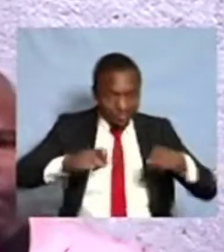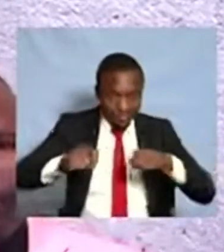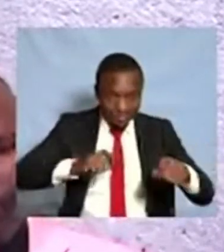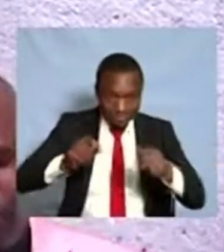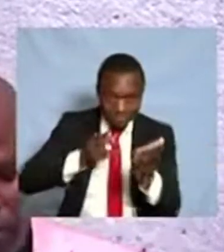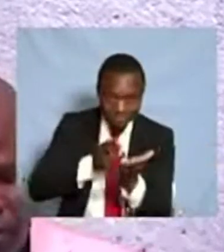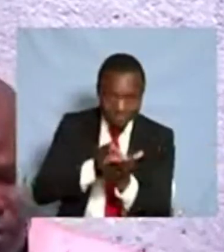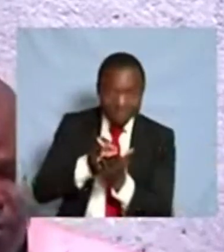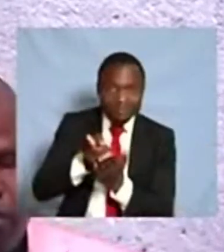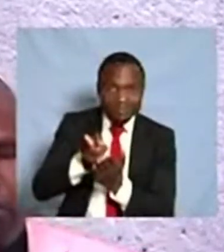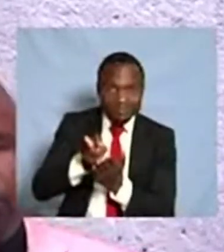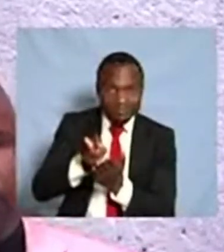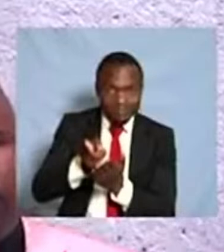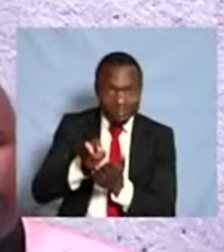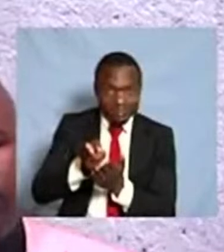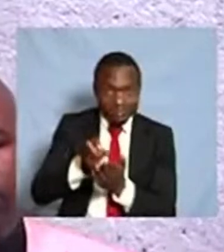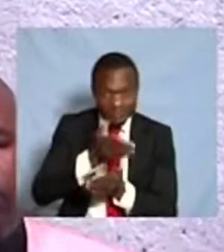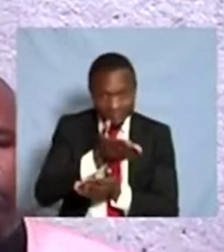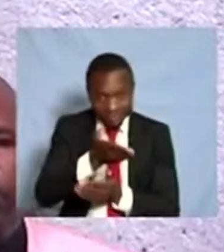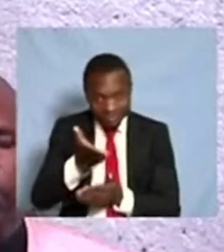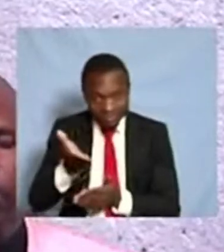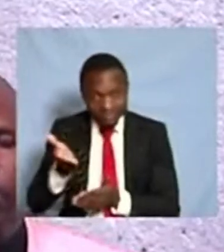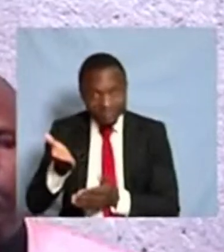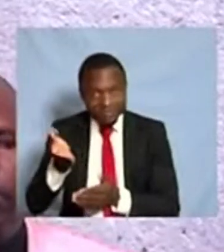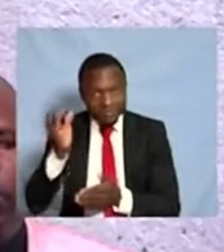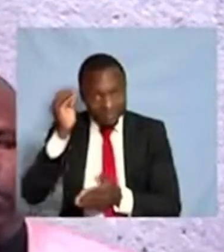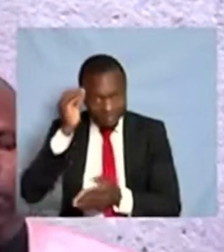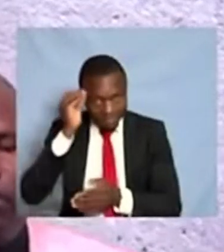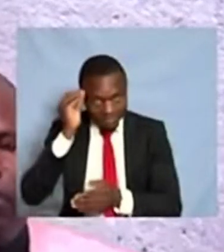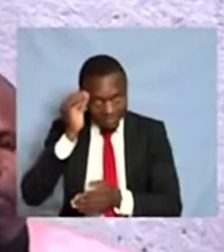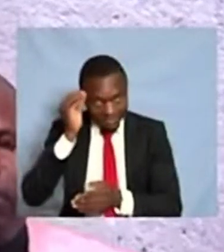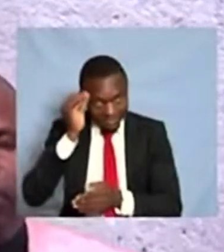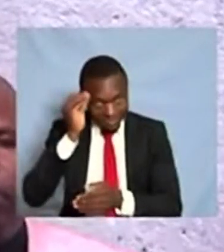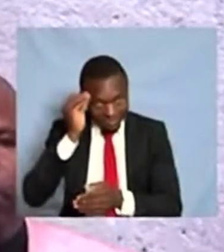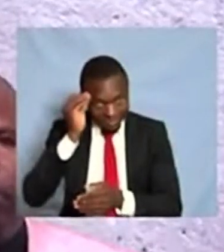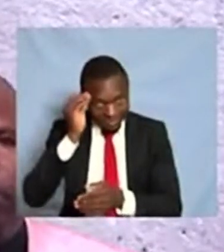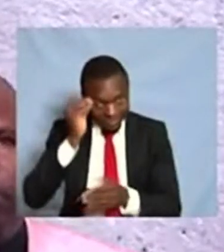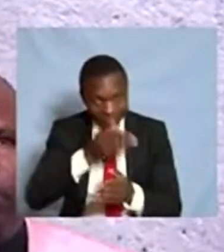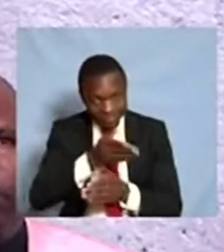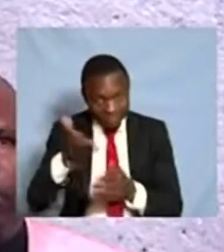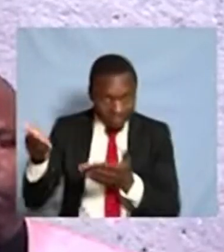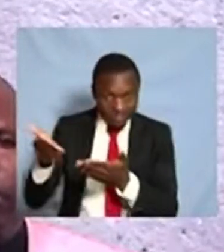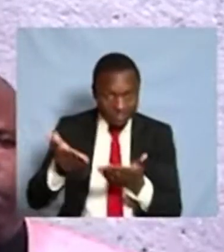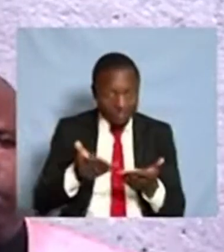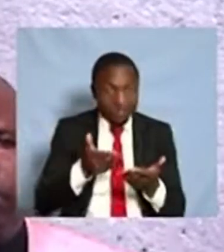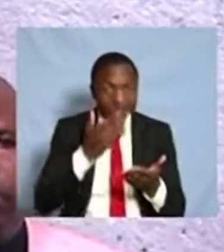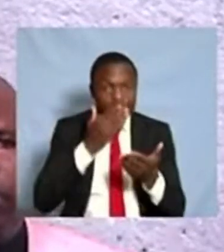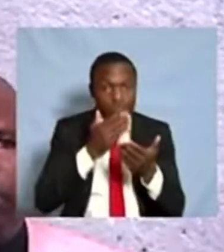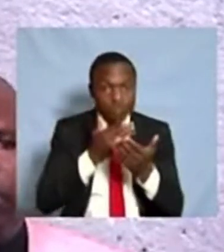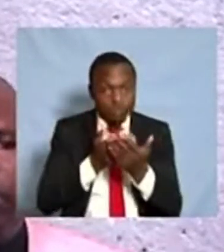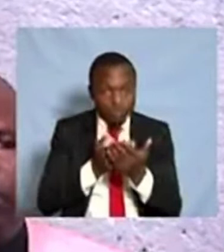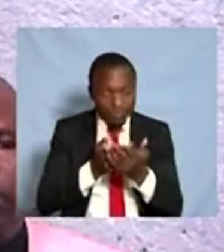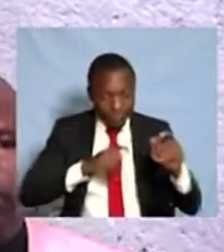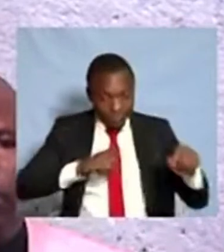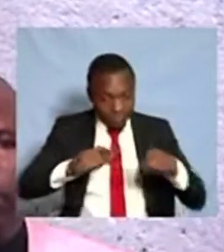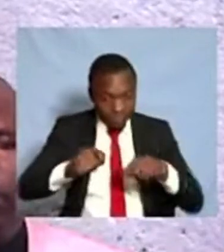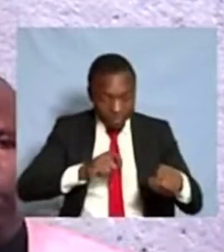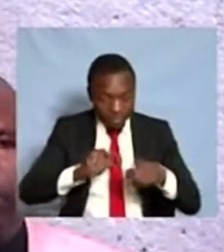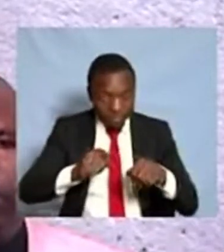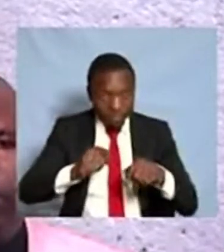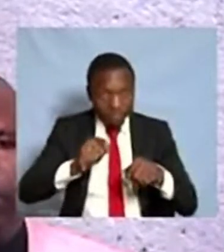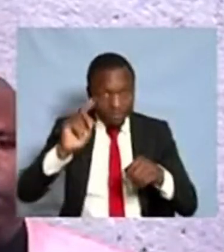integrity, it is gratifying to note that in the quest to foster good governance and integrity, the government